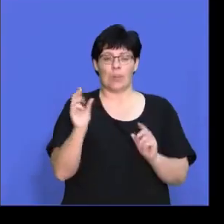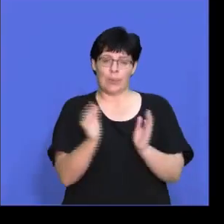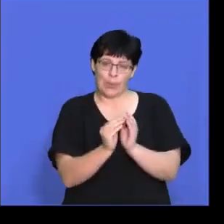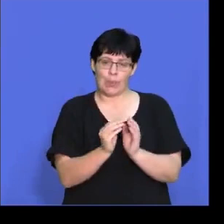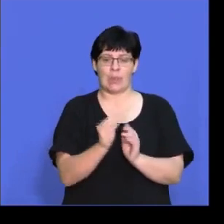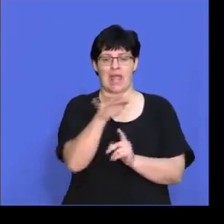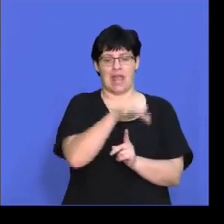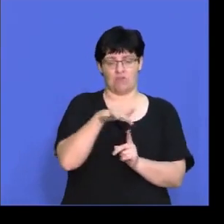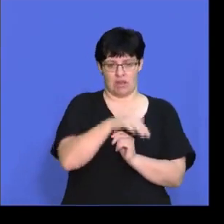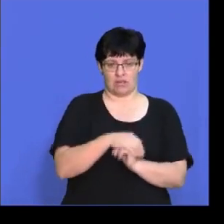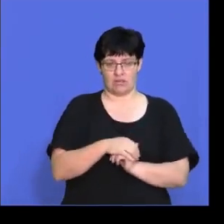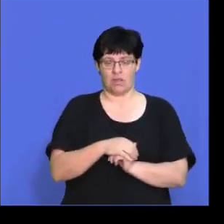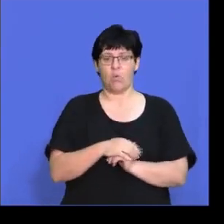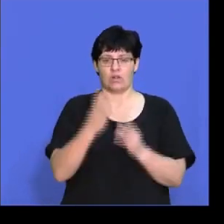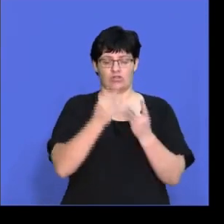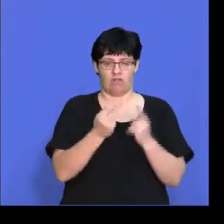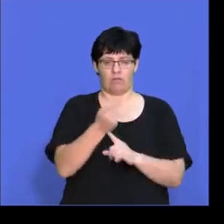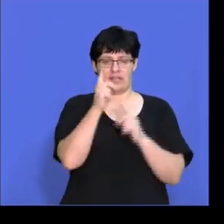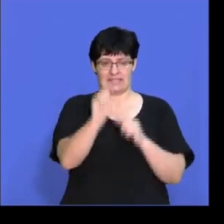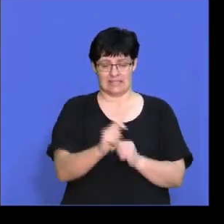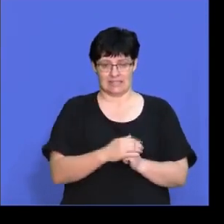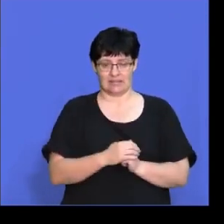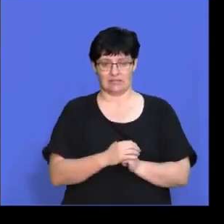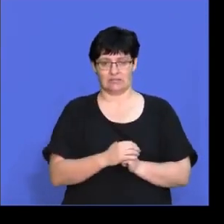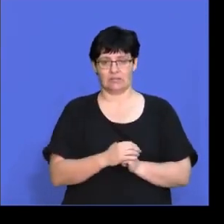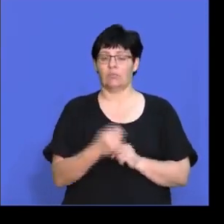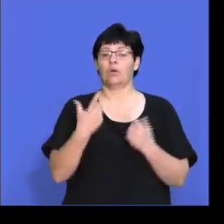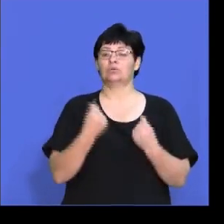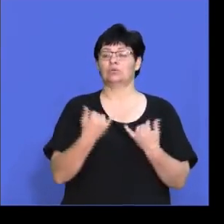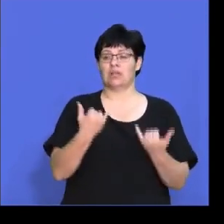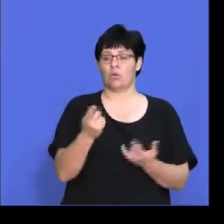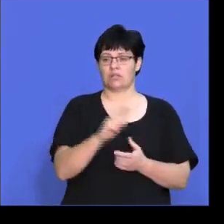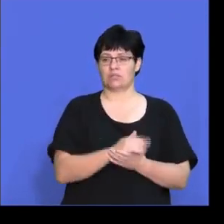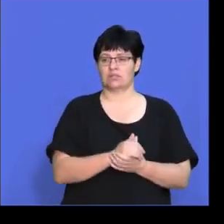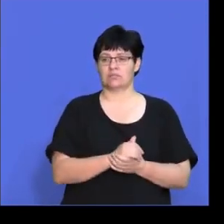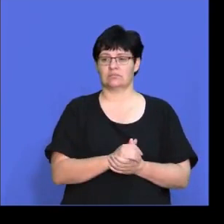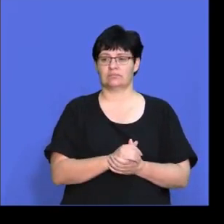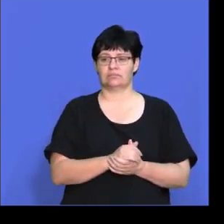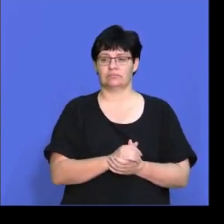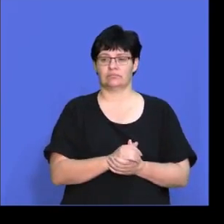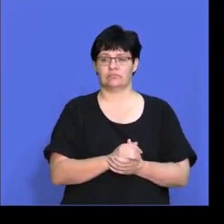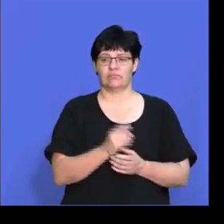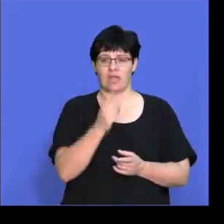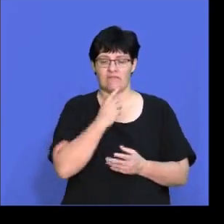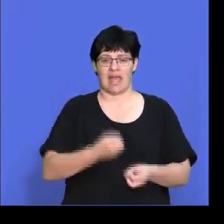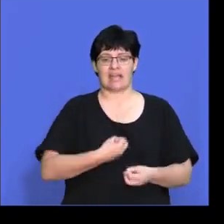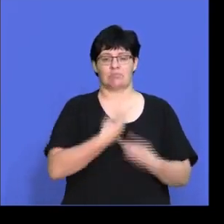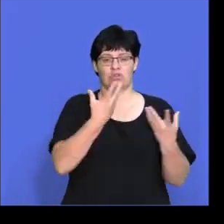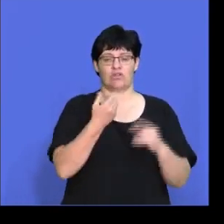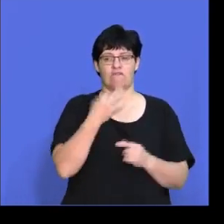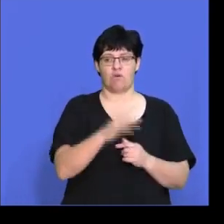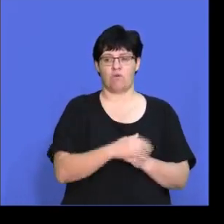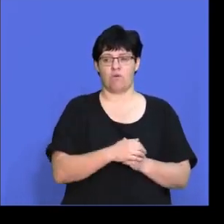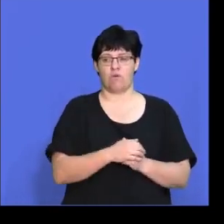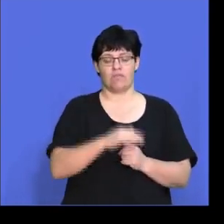area. I'm going to solve for that value of t. Okay, so what we're going to do here is we're going to now find an expression